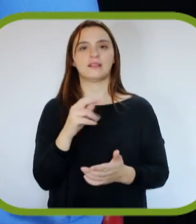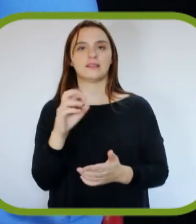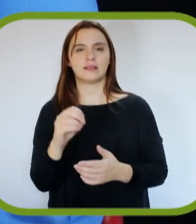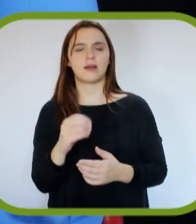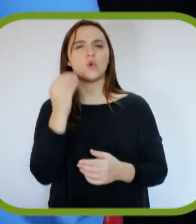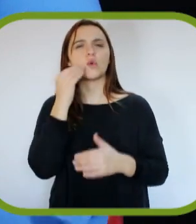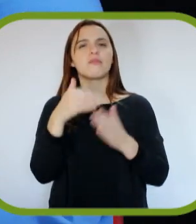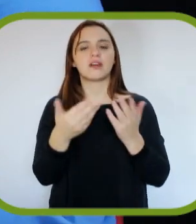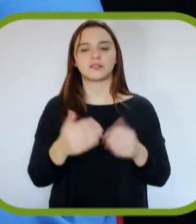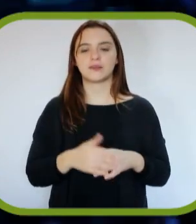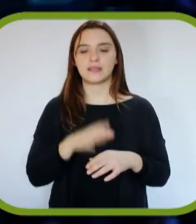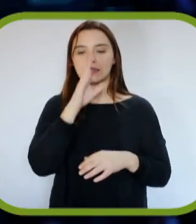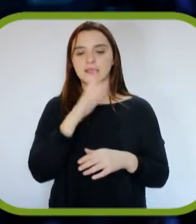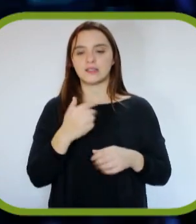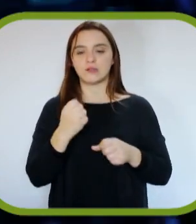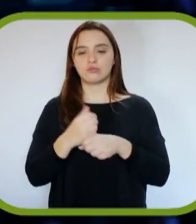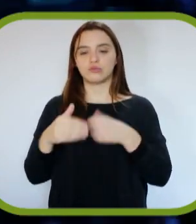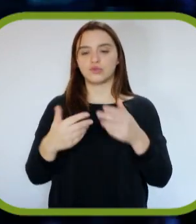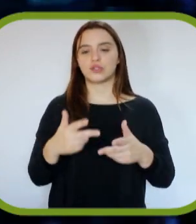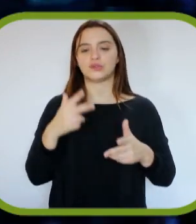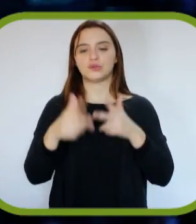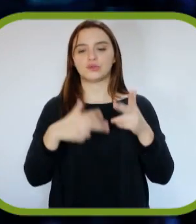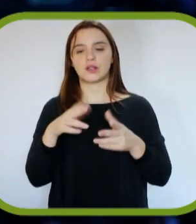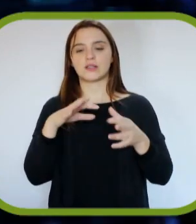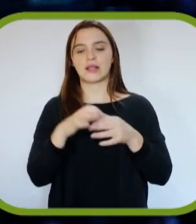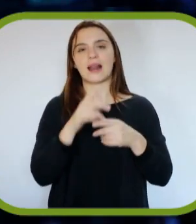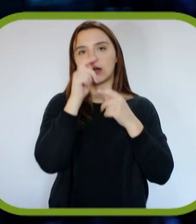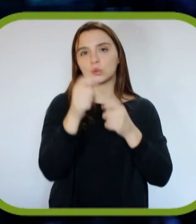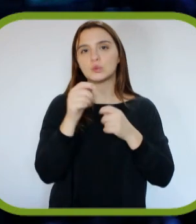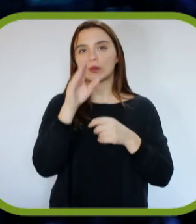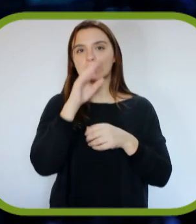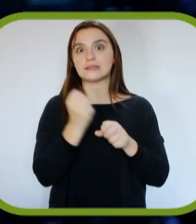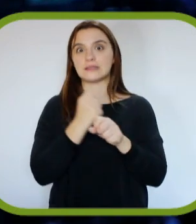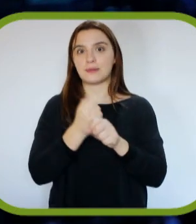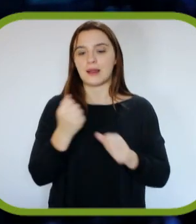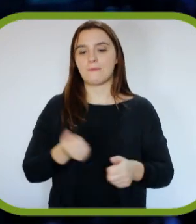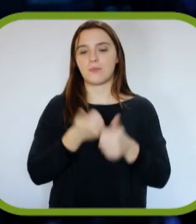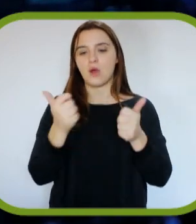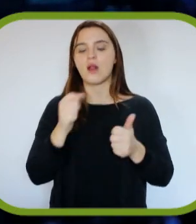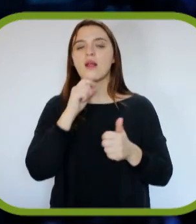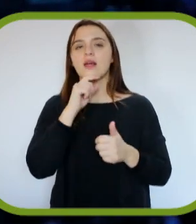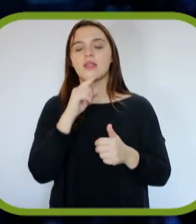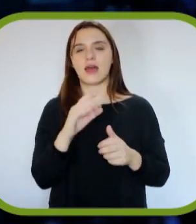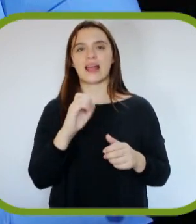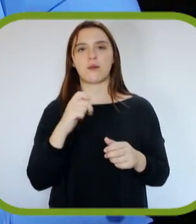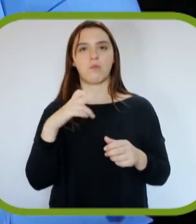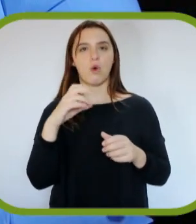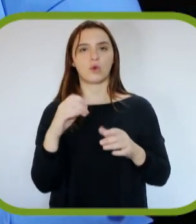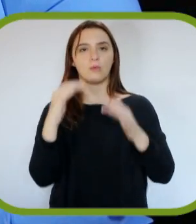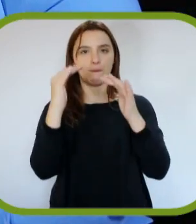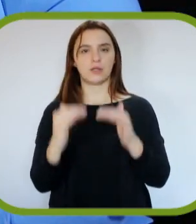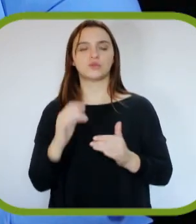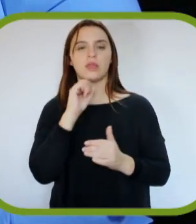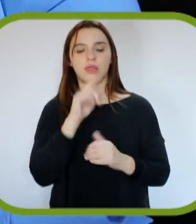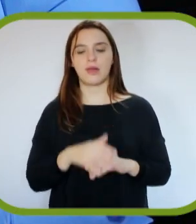How? If we can get our industrial processes, our agricultural work more efficient, we can definitely reduce carbon